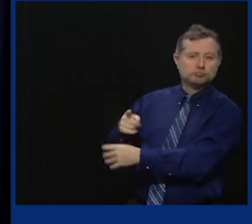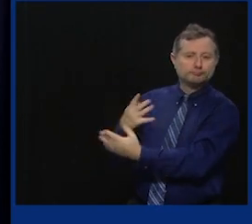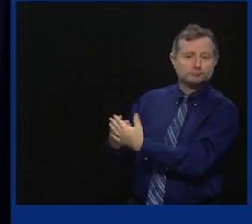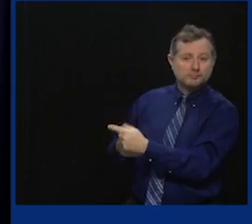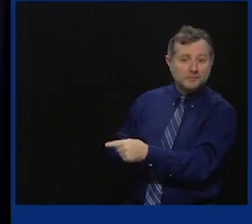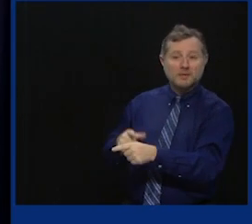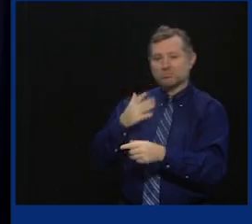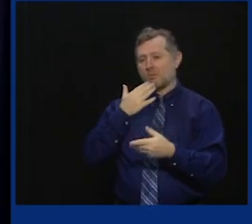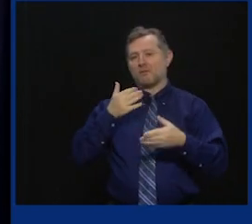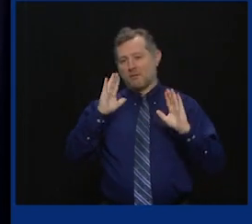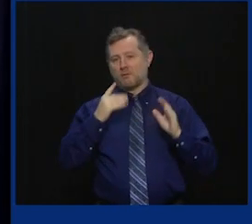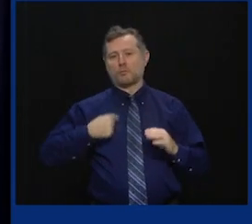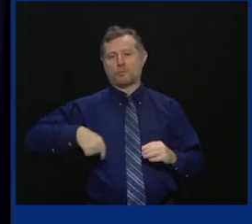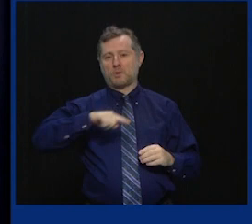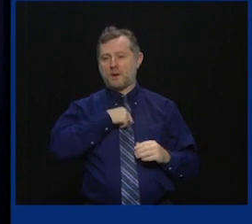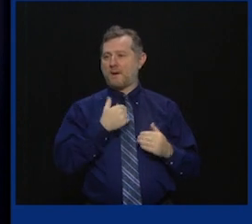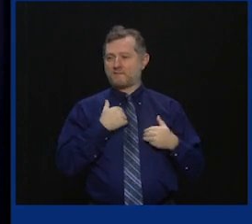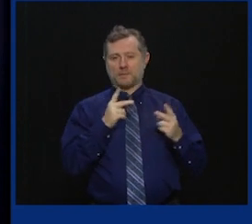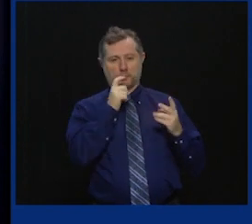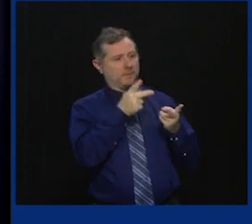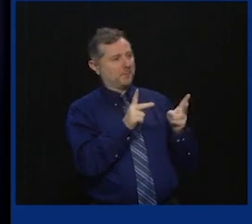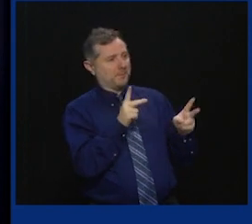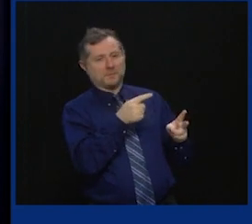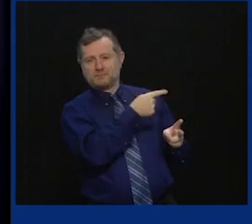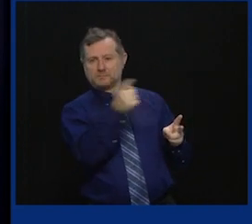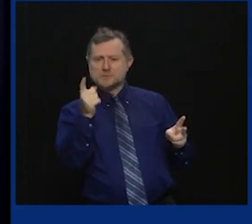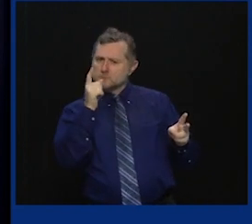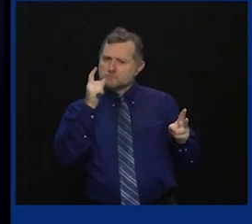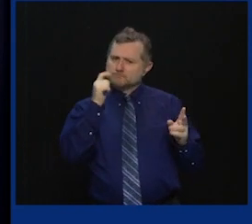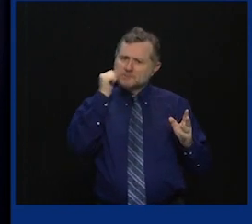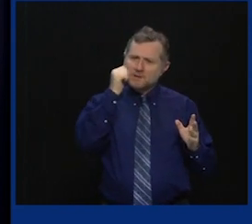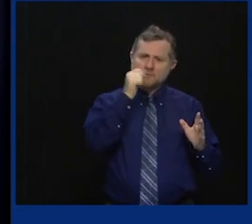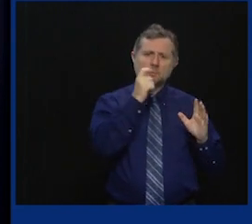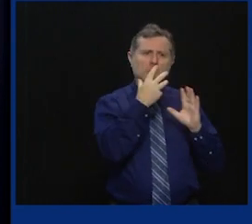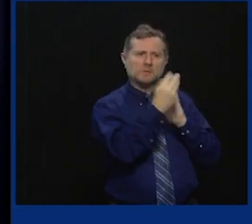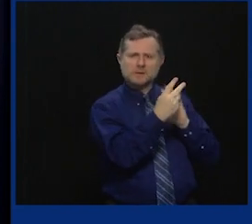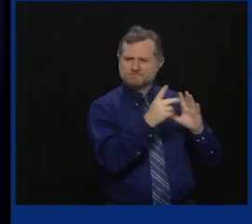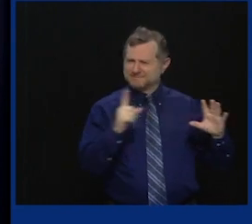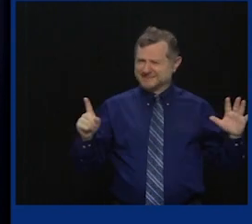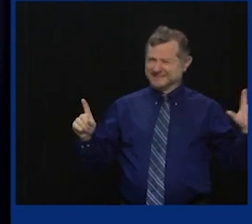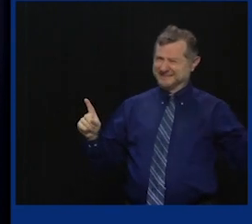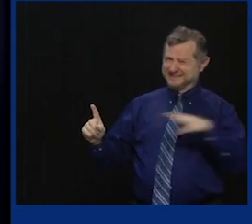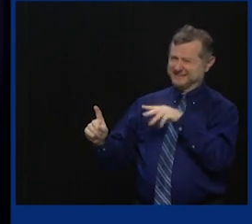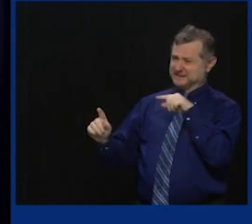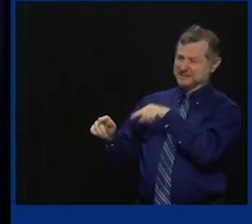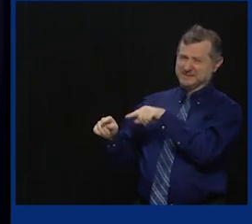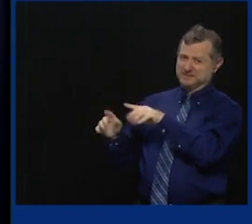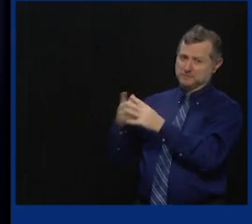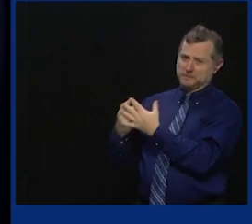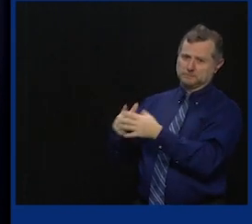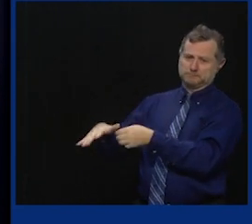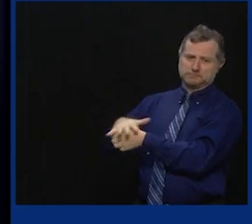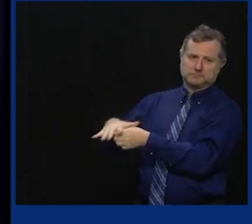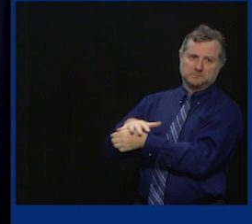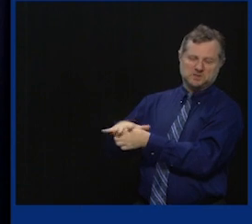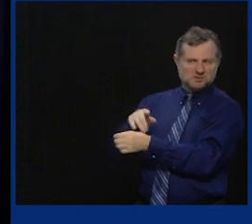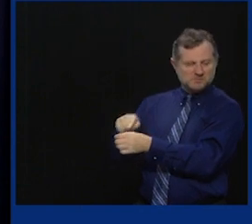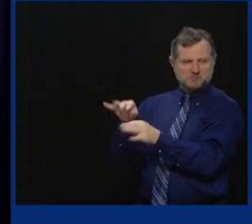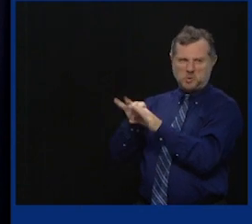there every single day and put a spotlight on what is occurring behind bars. So the Less is More Act advances critical reforms to